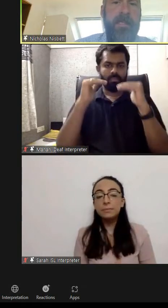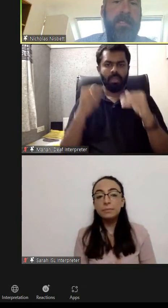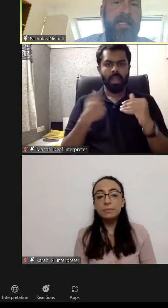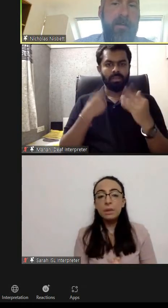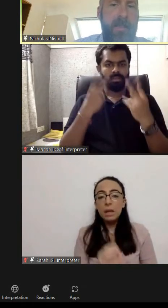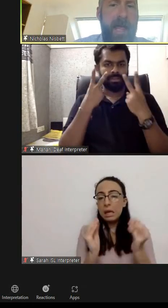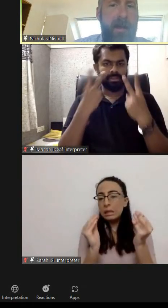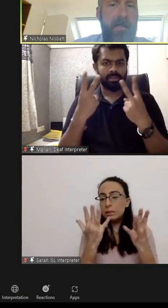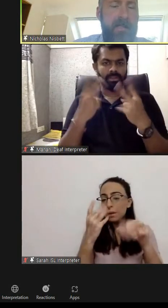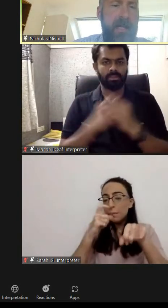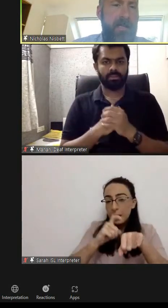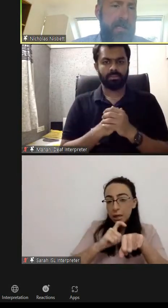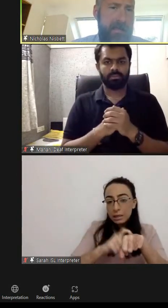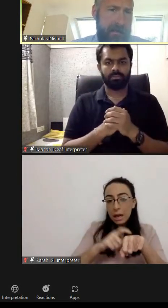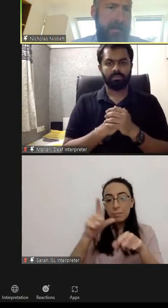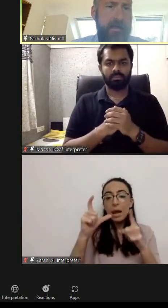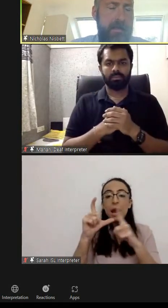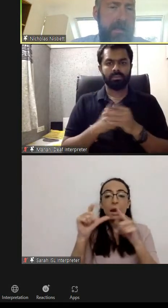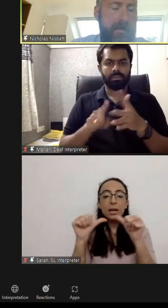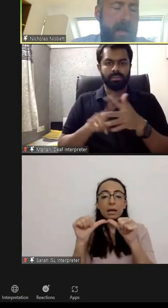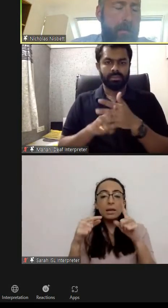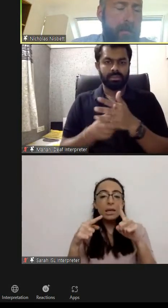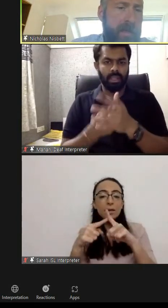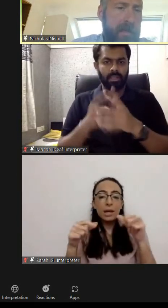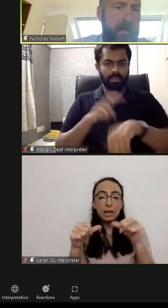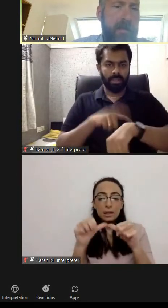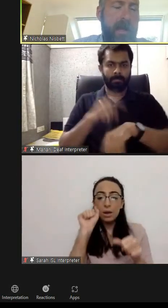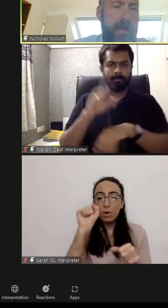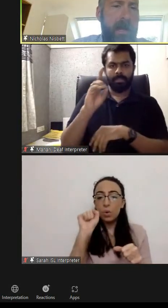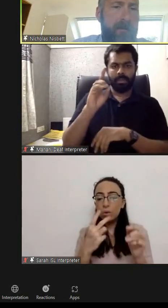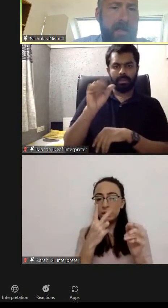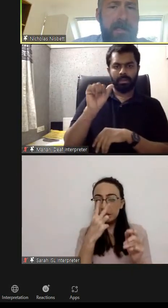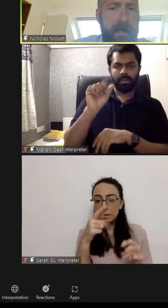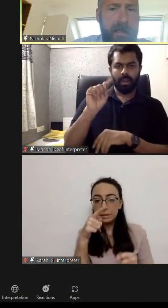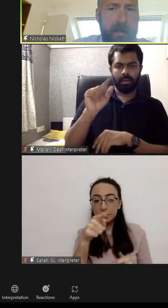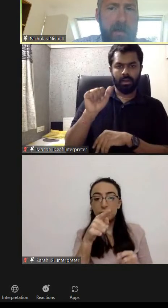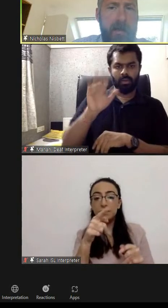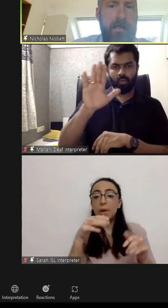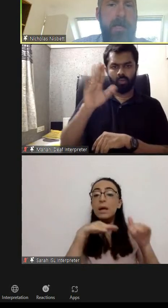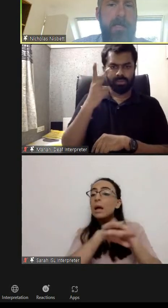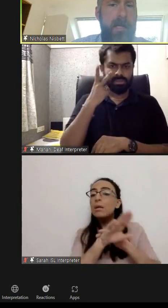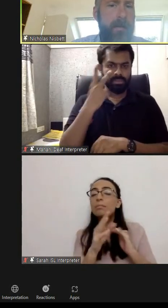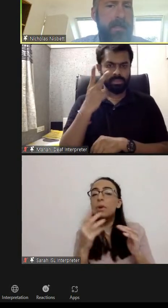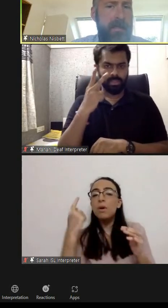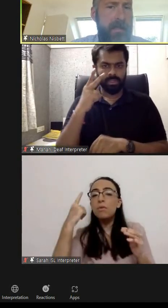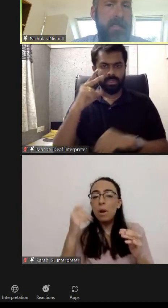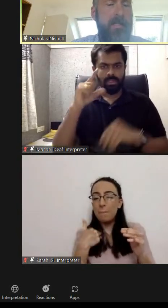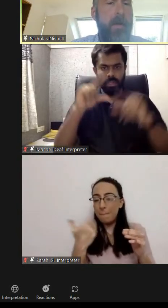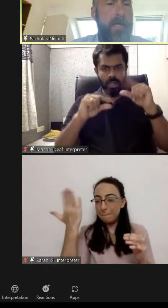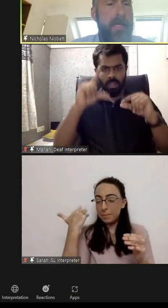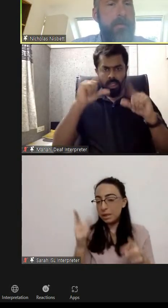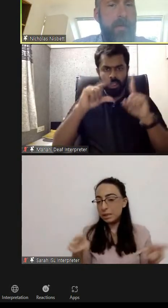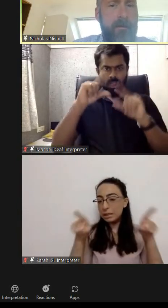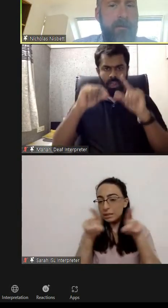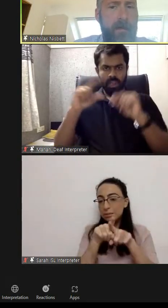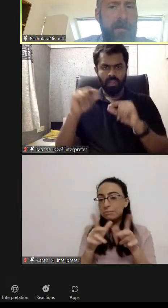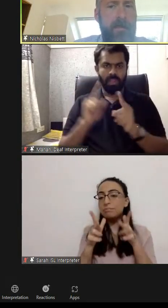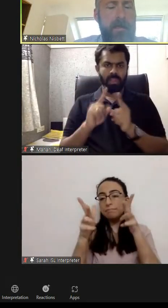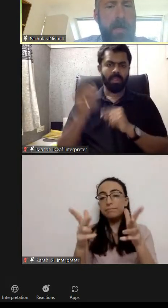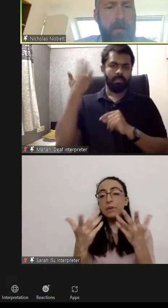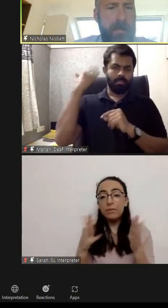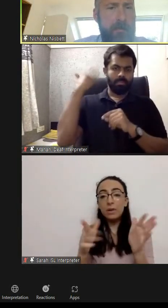Sometimes the data are there in the DHS, such as the NFHS data I displayed earlier, but the data aren't being exploited